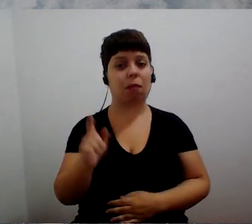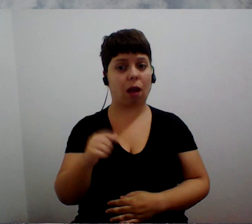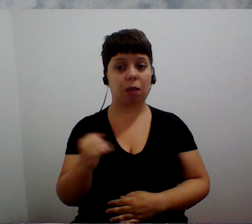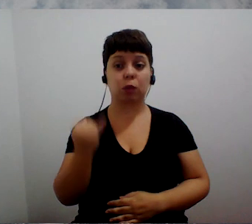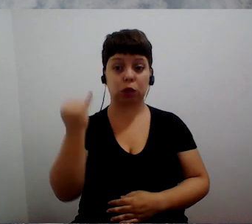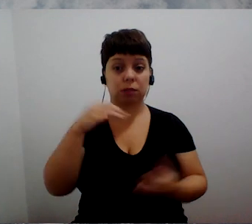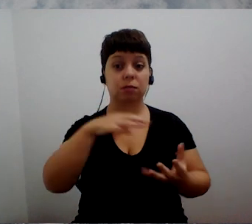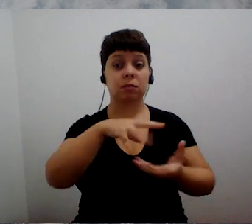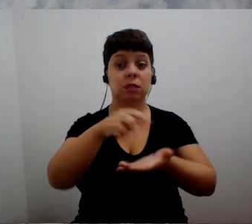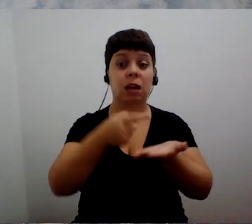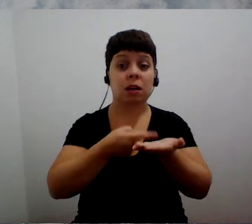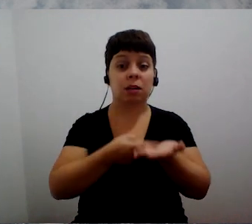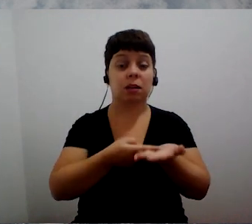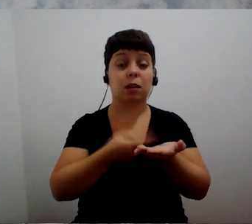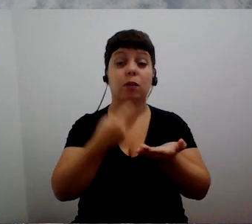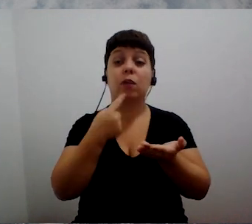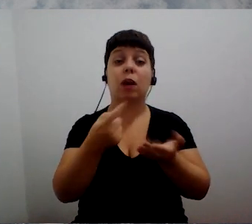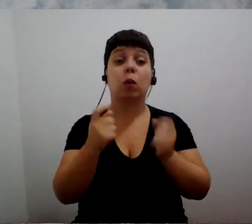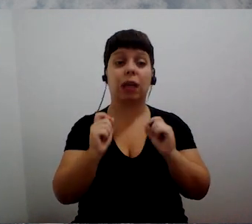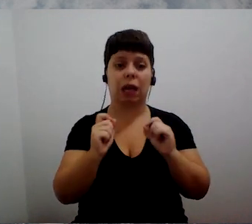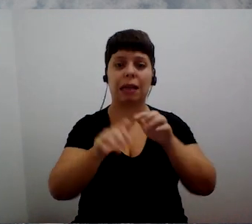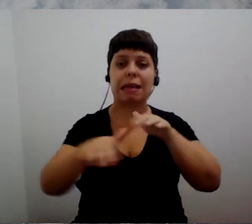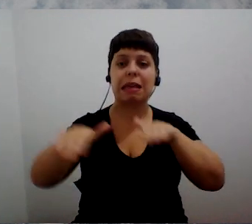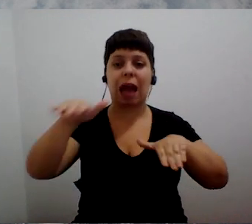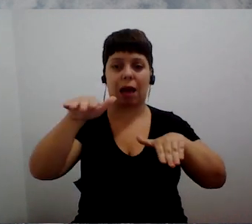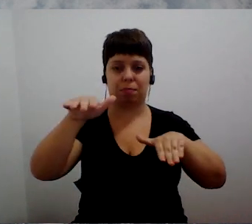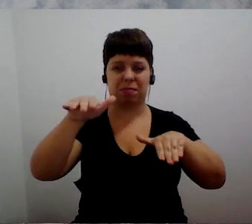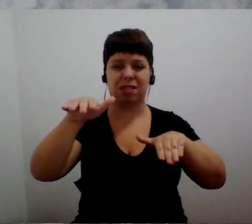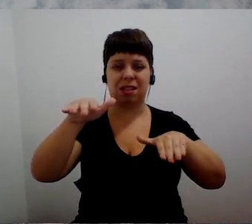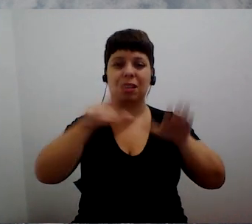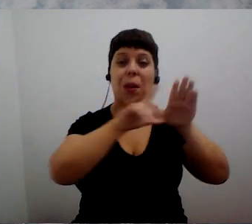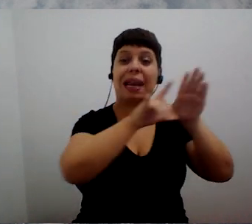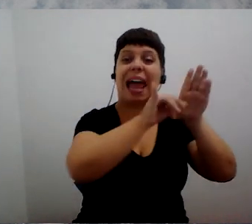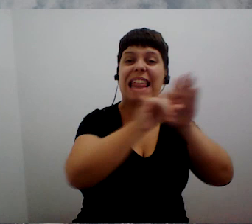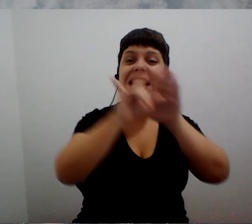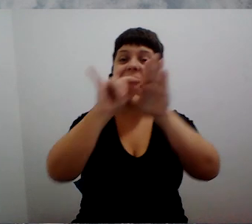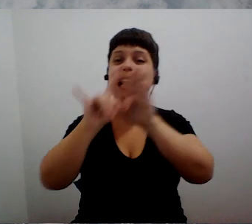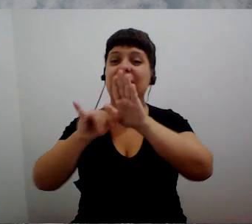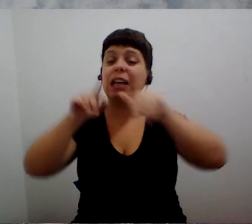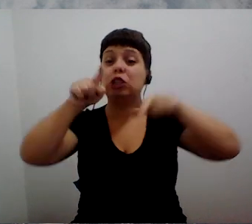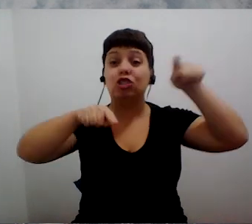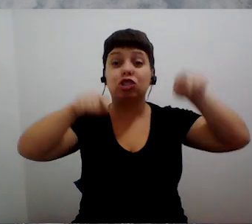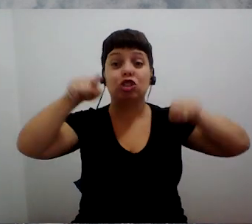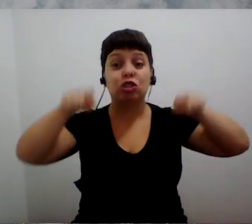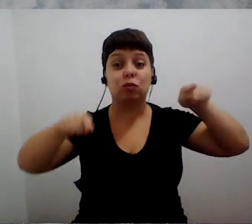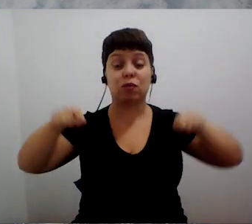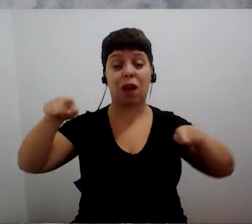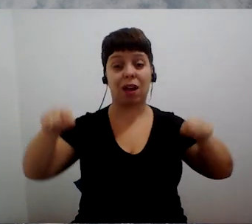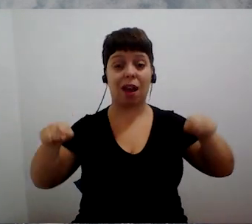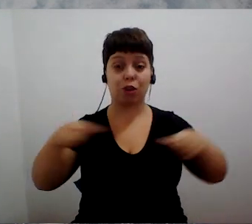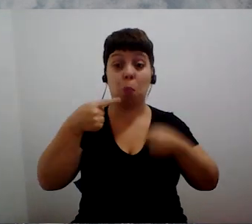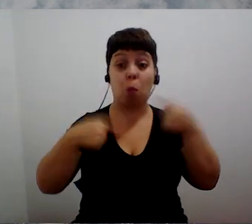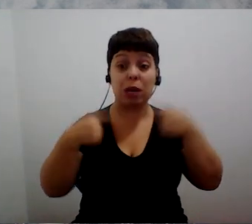view, it is important that a global agreement on plastics addresses the gaps in the existing